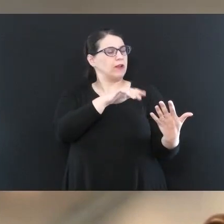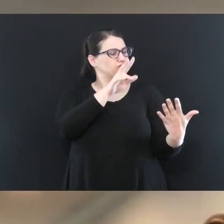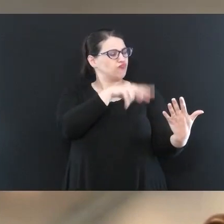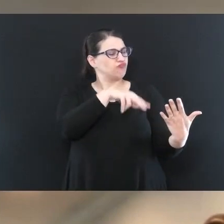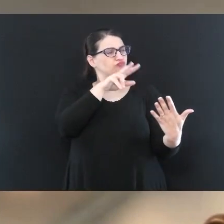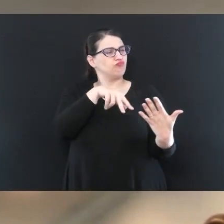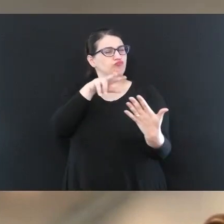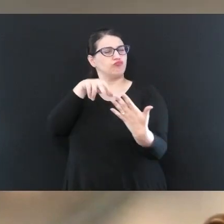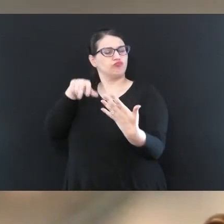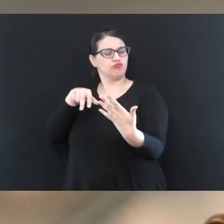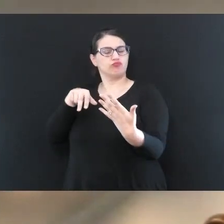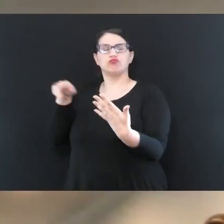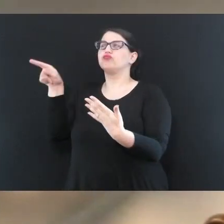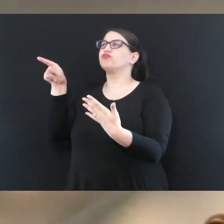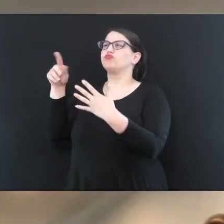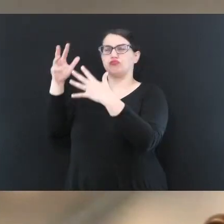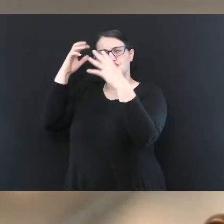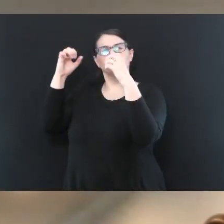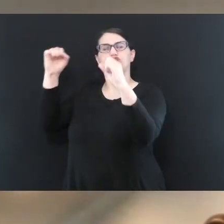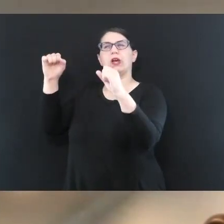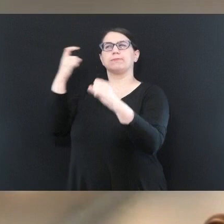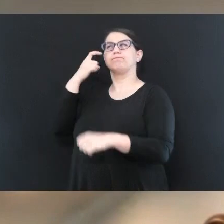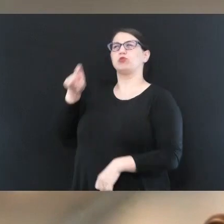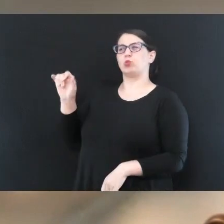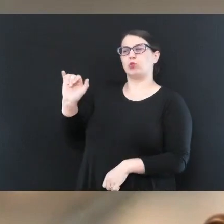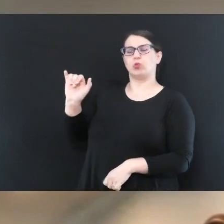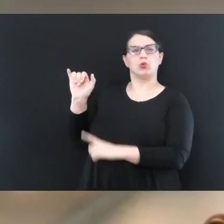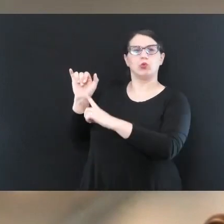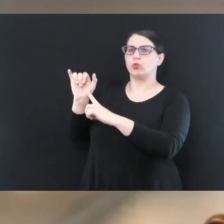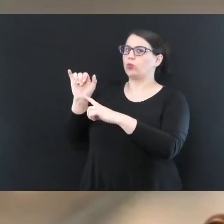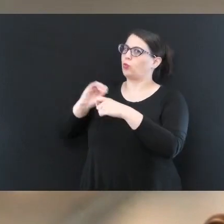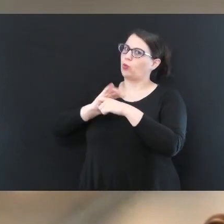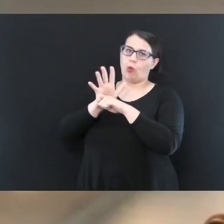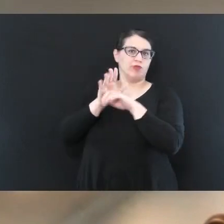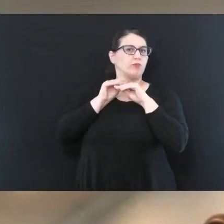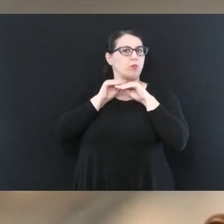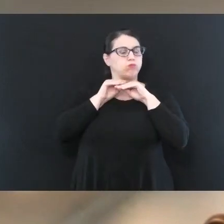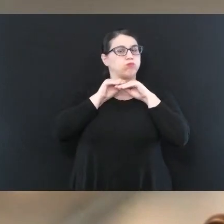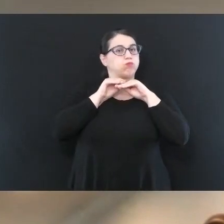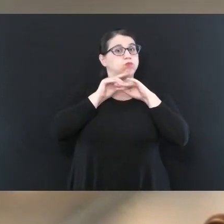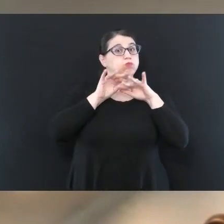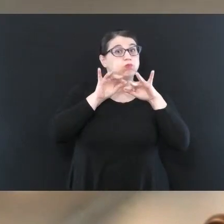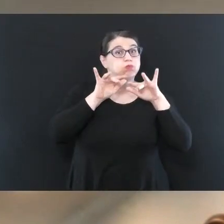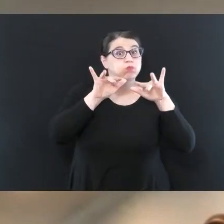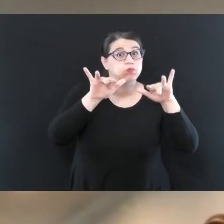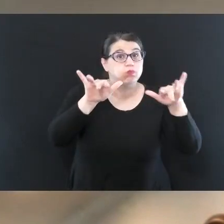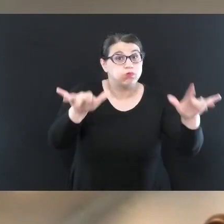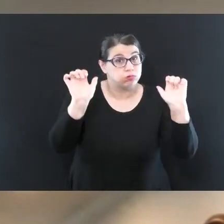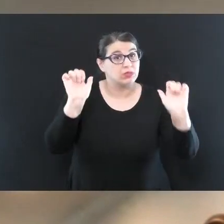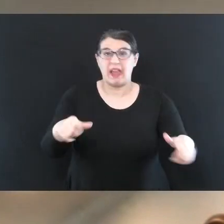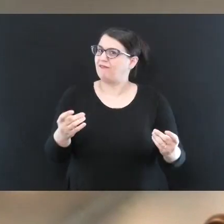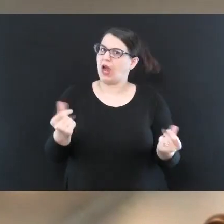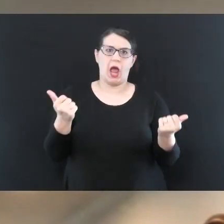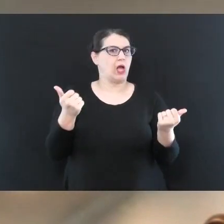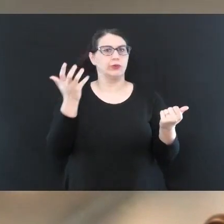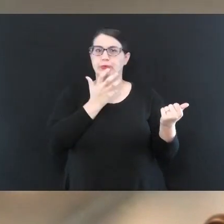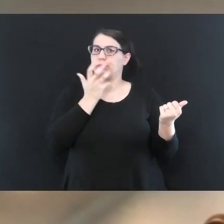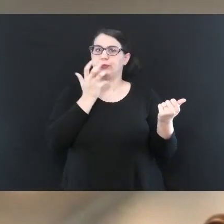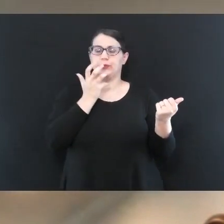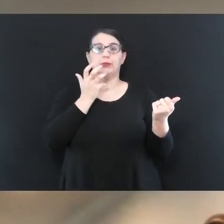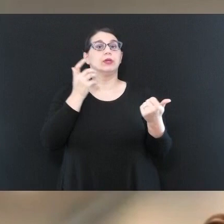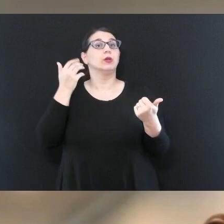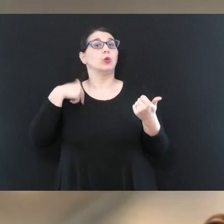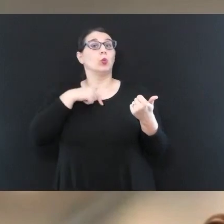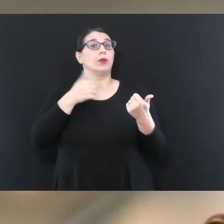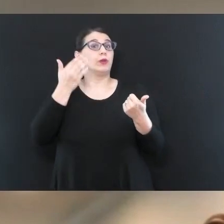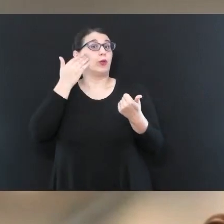how quickly COVID can spread in any organization. And we know that the president and the first lady